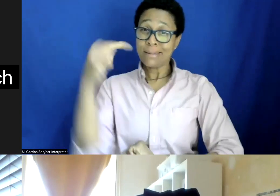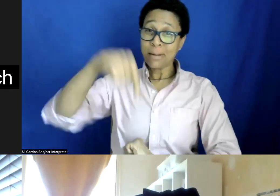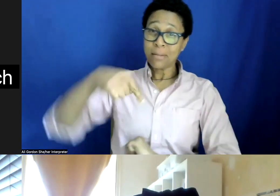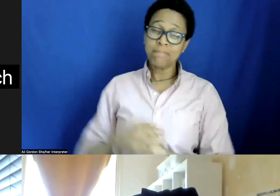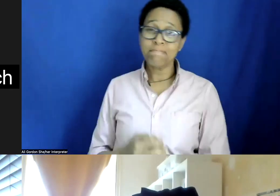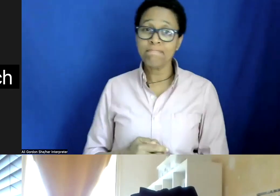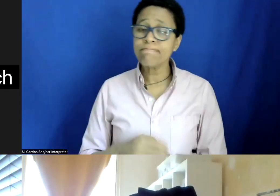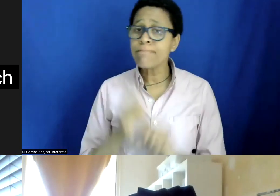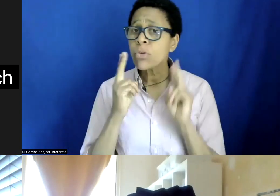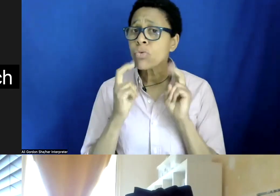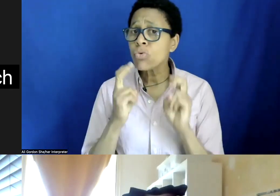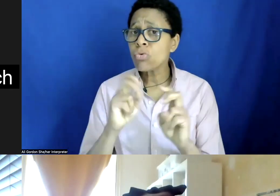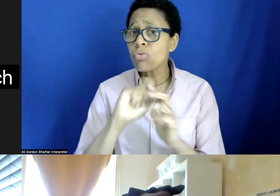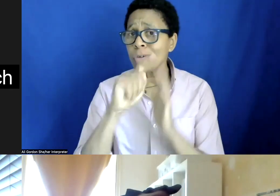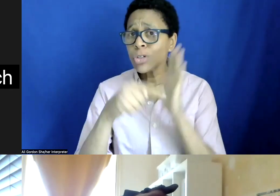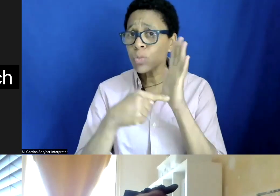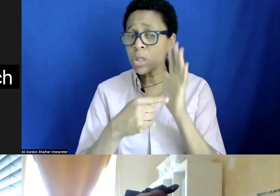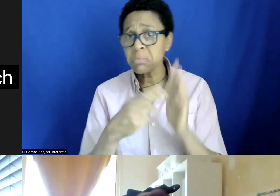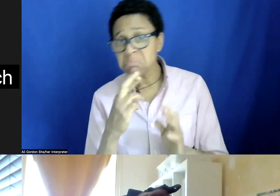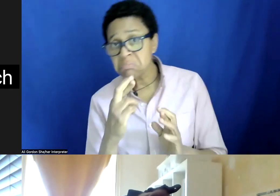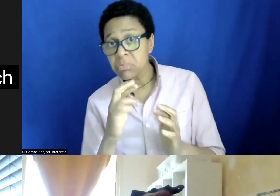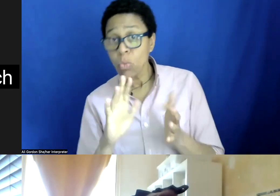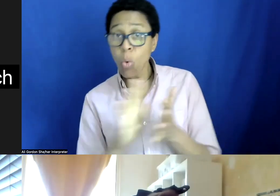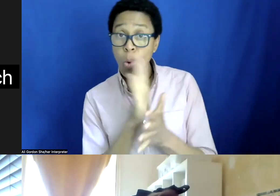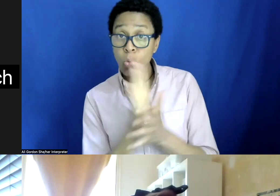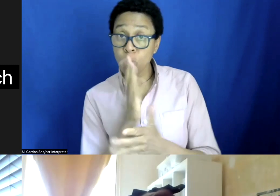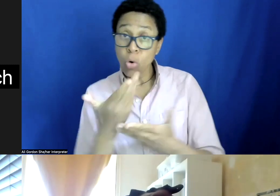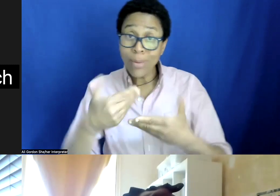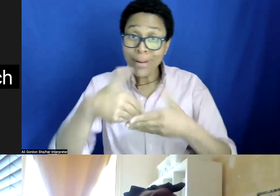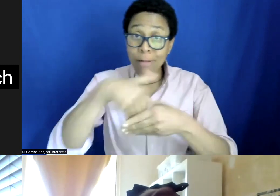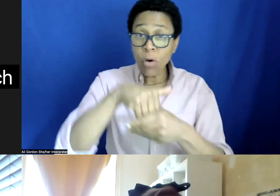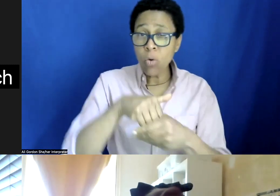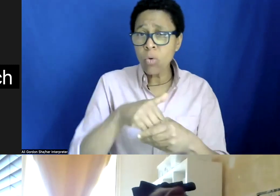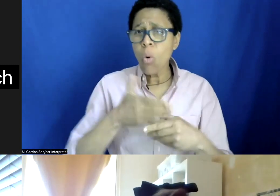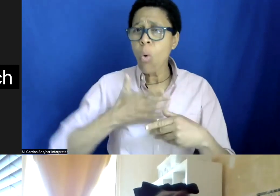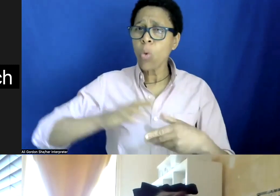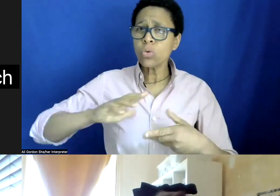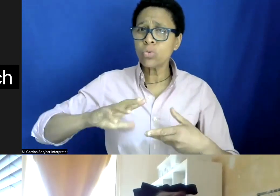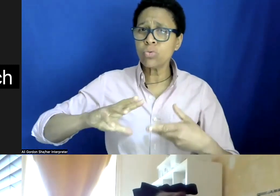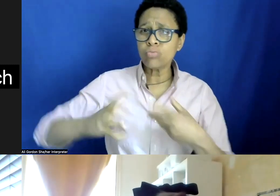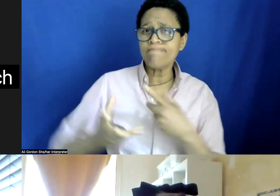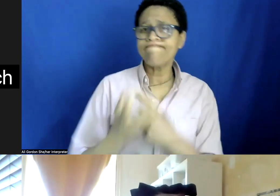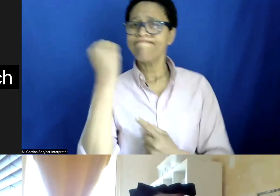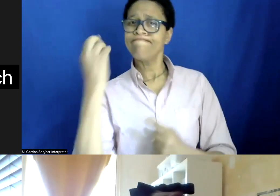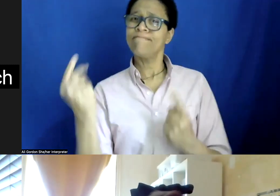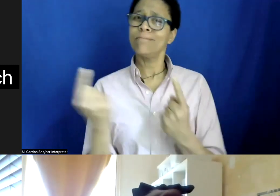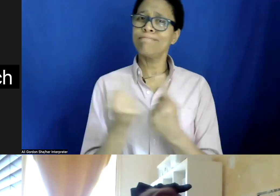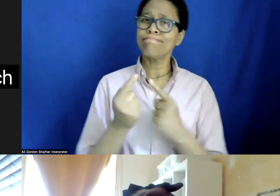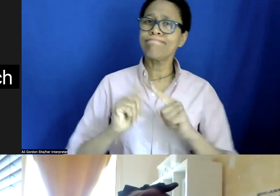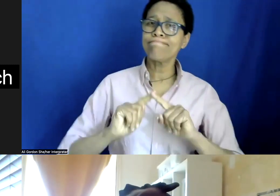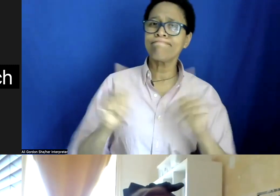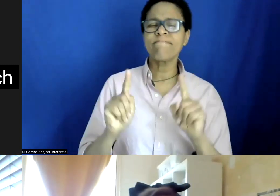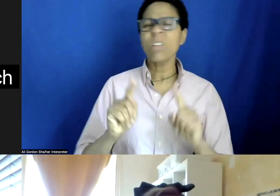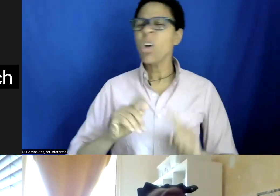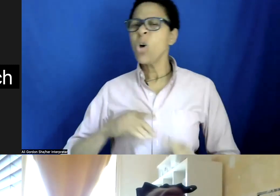research project that I hope you will enjoy being a part of. We want to do something a bit different, a bit less